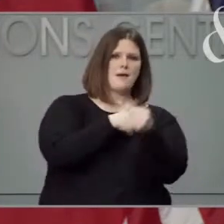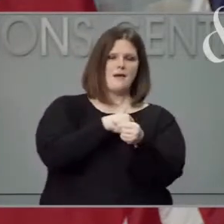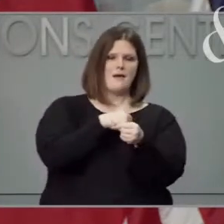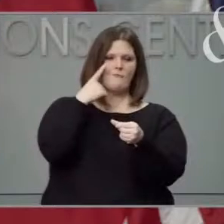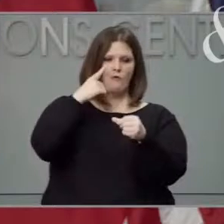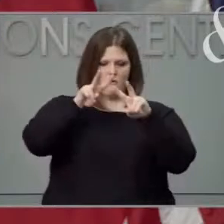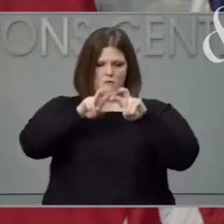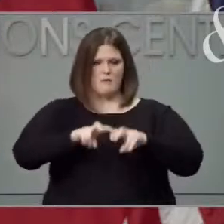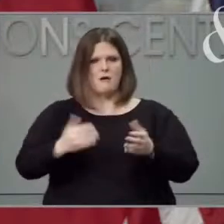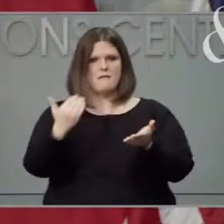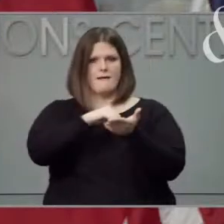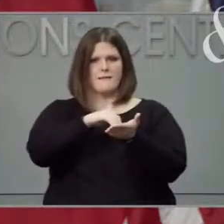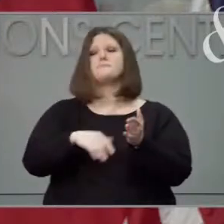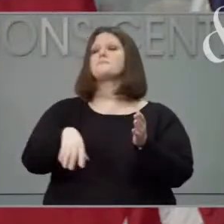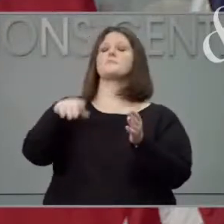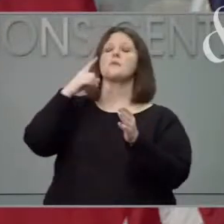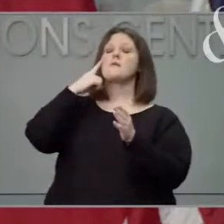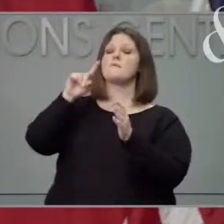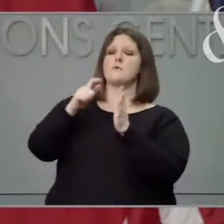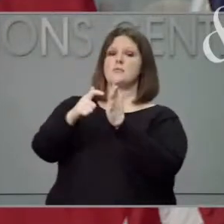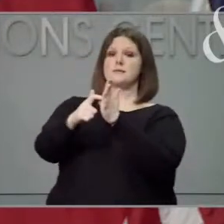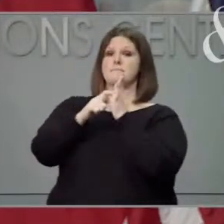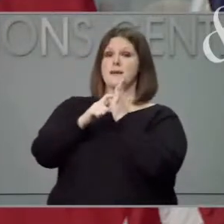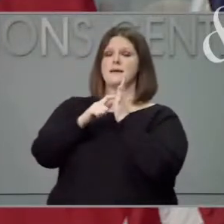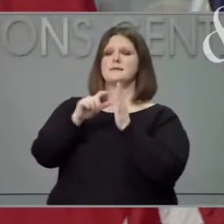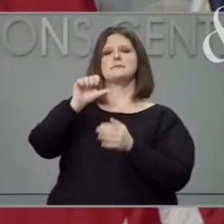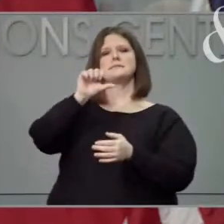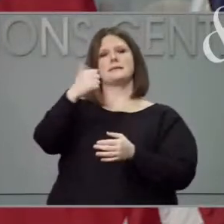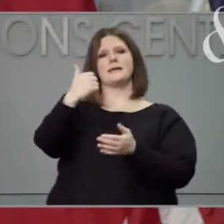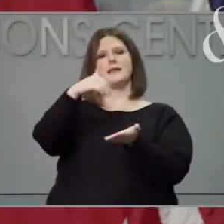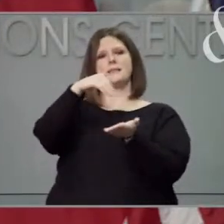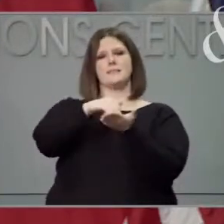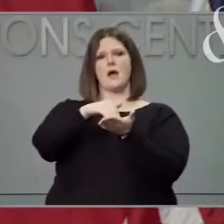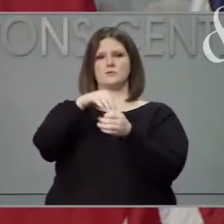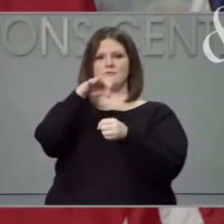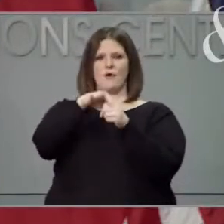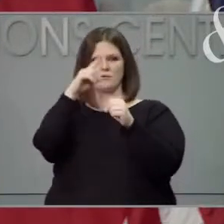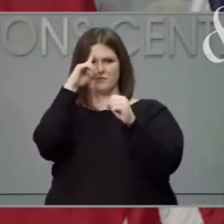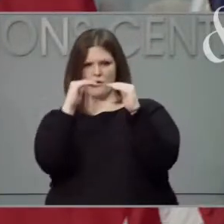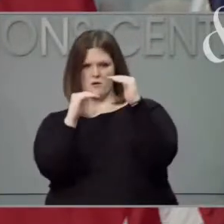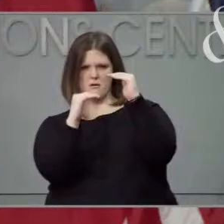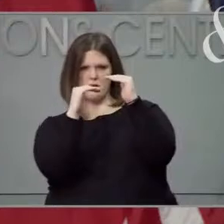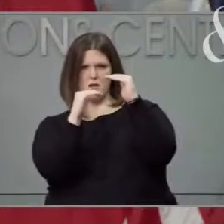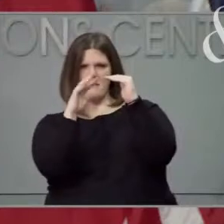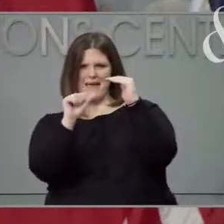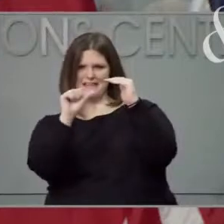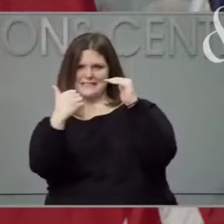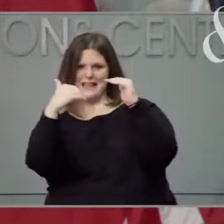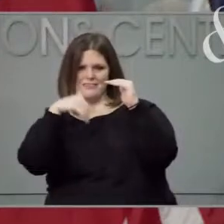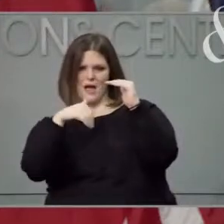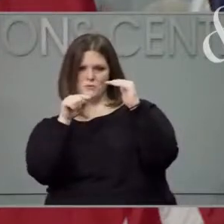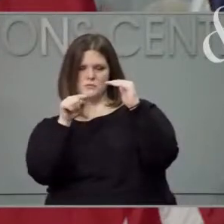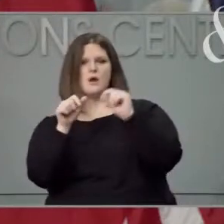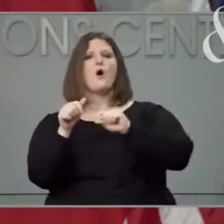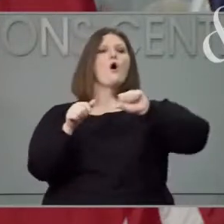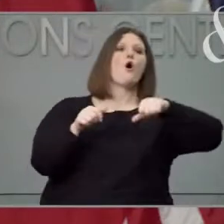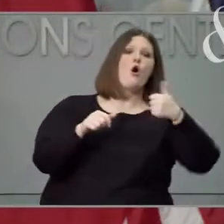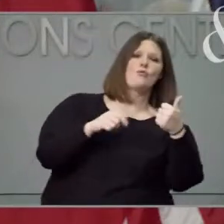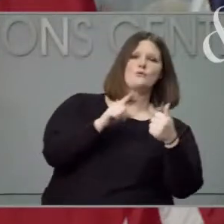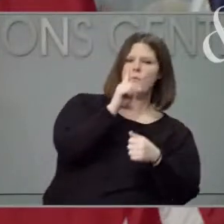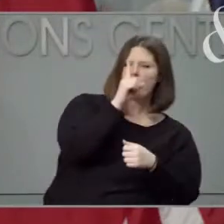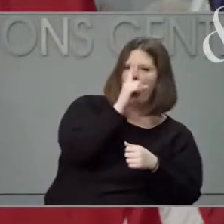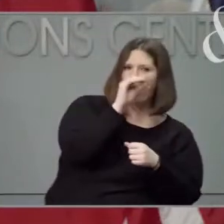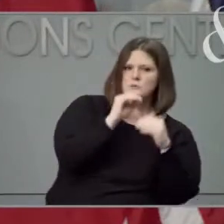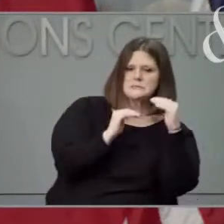contest, the margin to demand a recount is 10,000 votes. And for other contests, it's 1%.